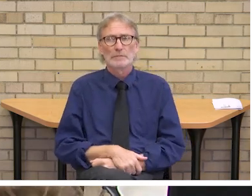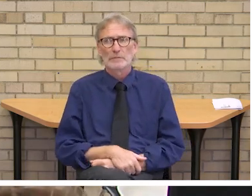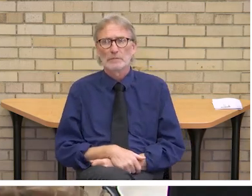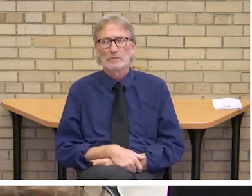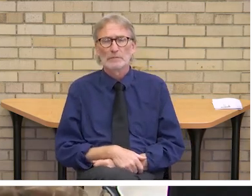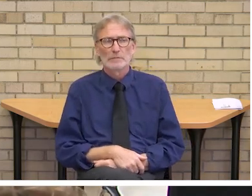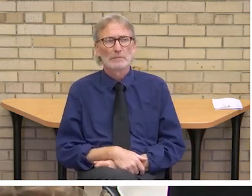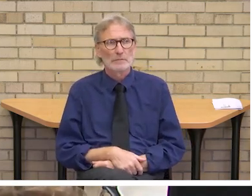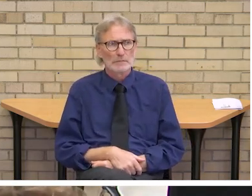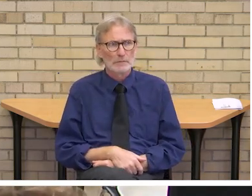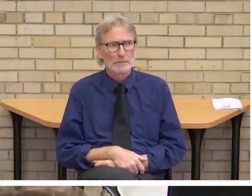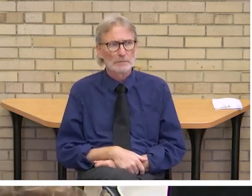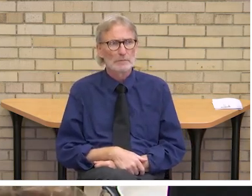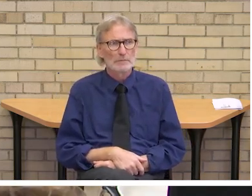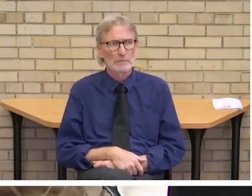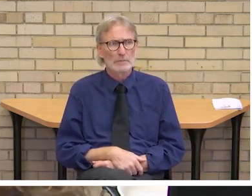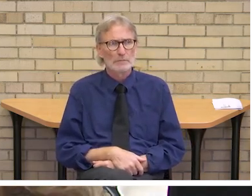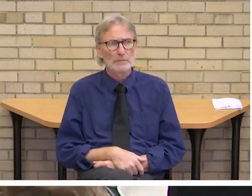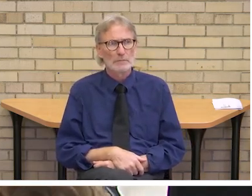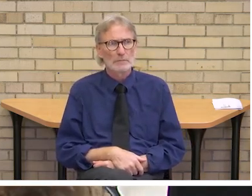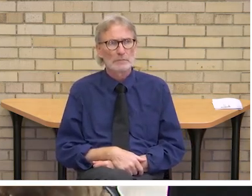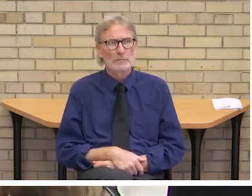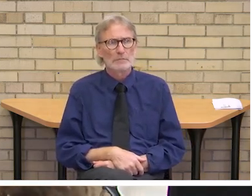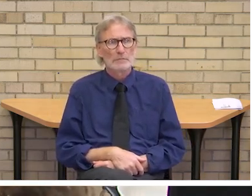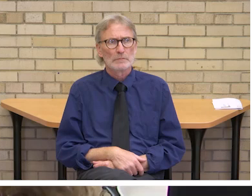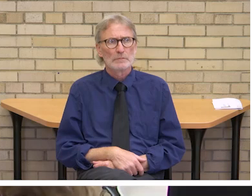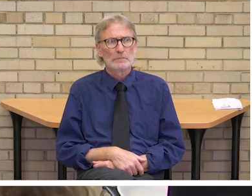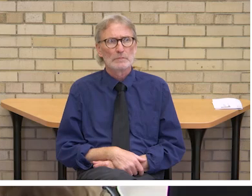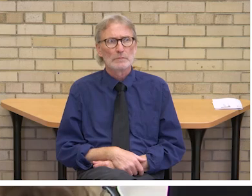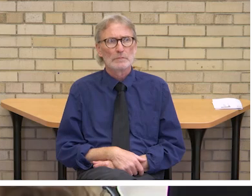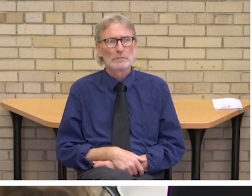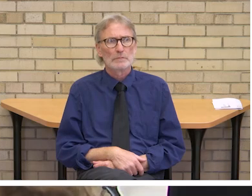Is that the Parkview side? Yeah.